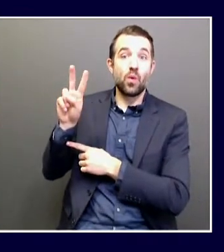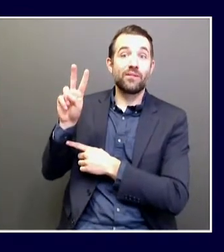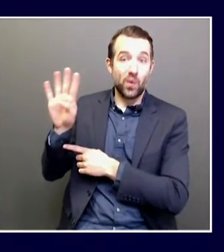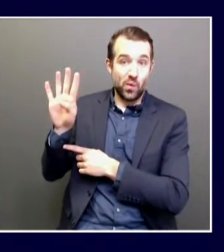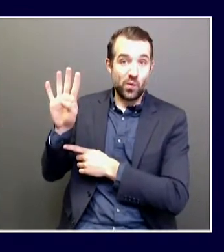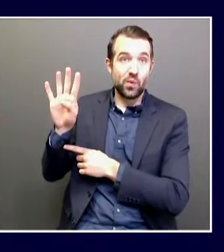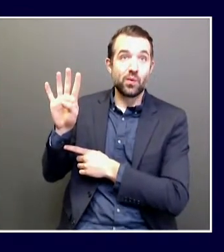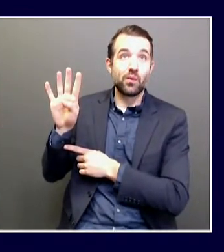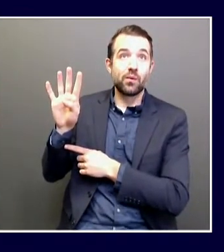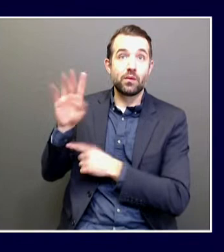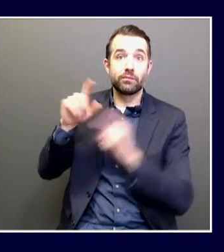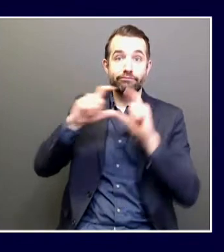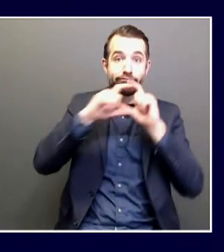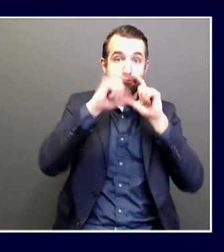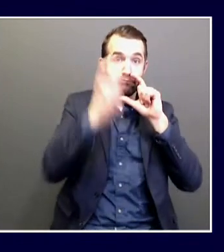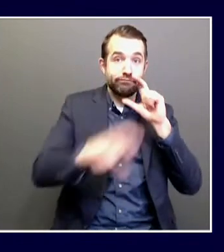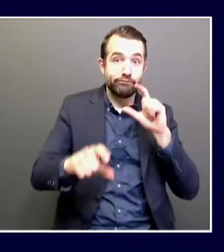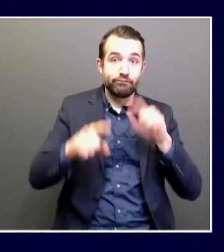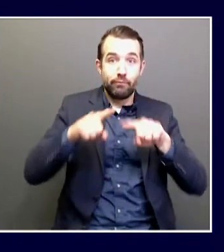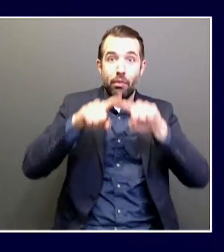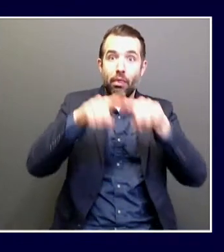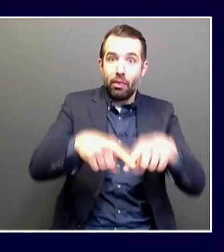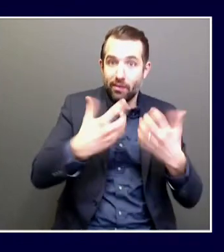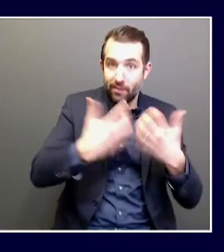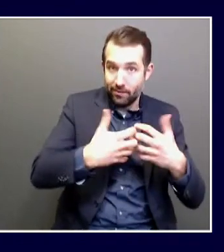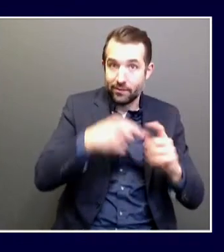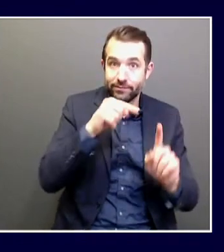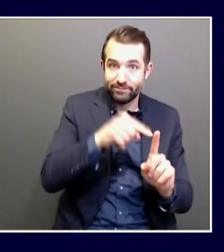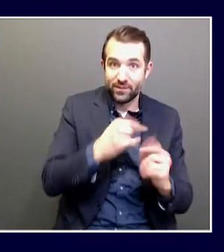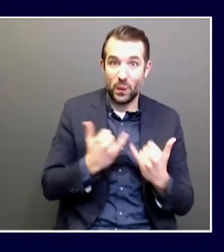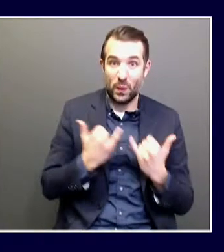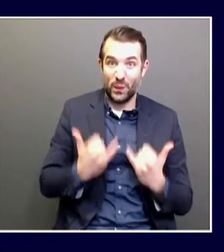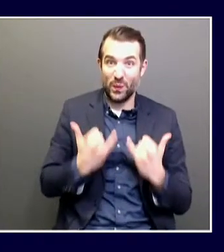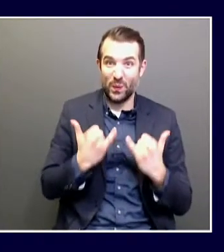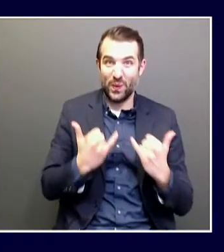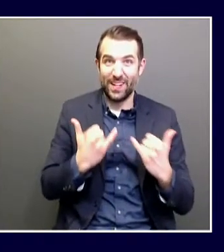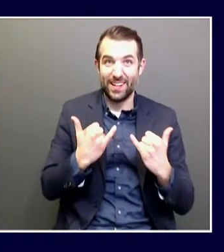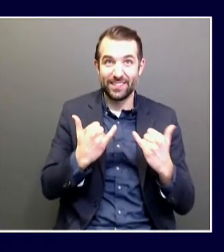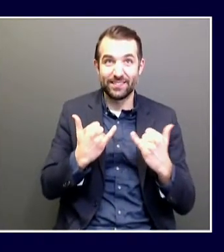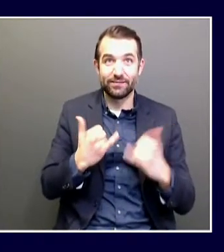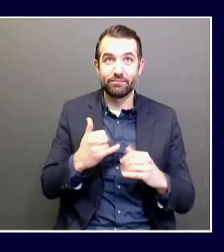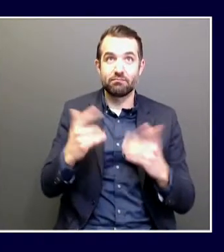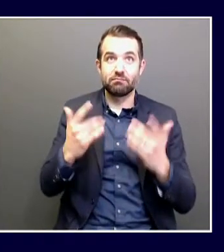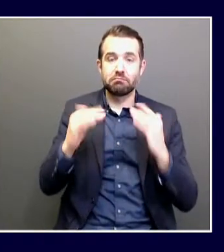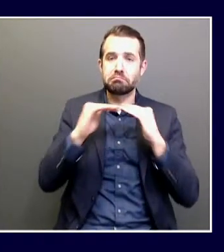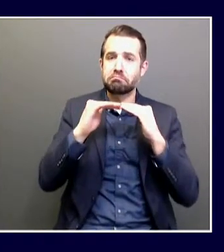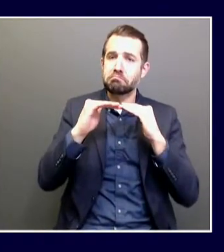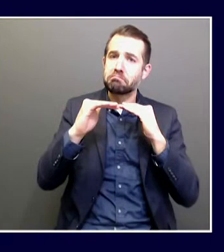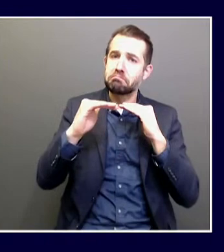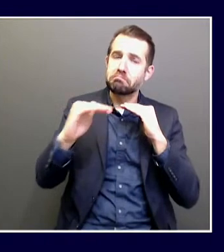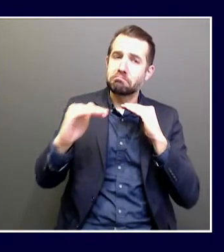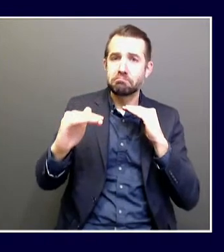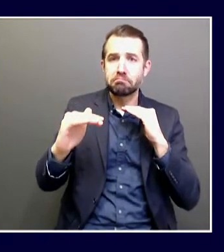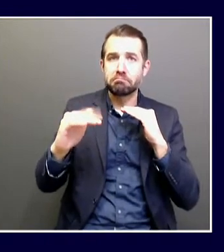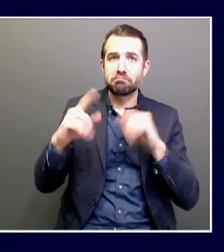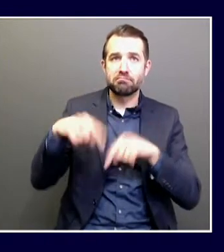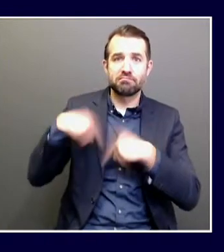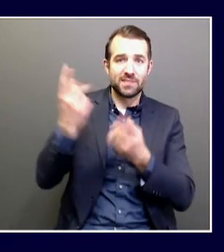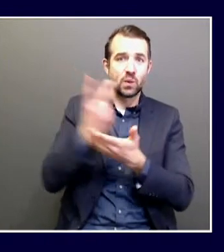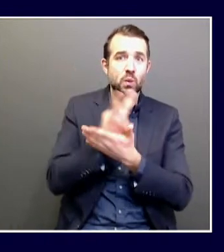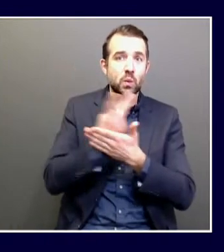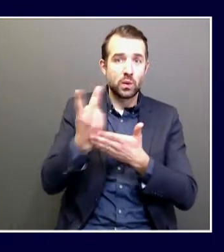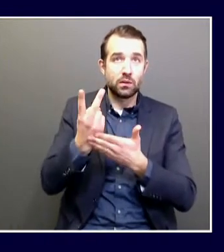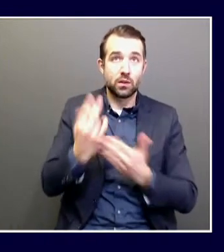ventilator usage, the number of patients who are on a ventilator, has been largely steady in the past 2 weeks. Today, there are